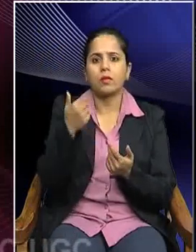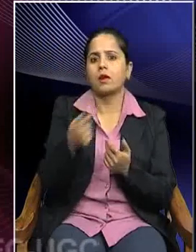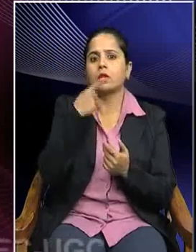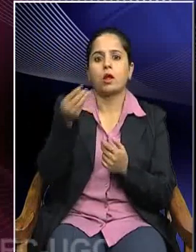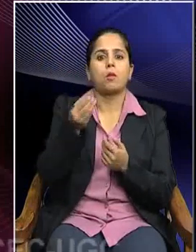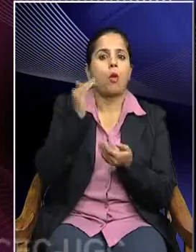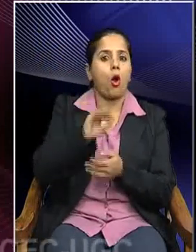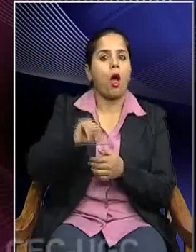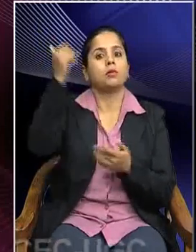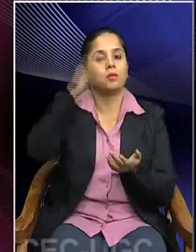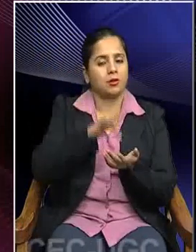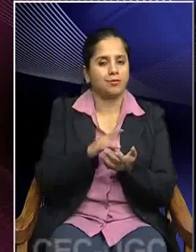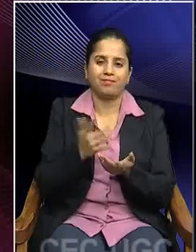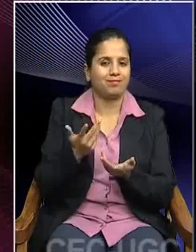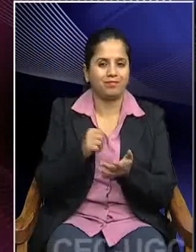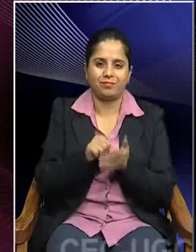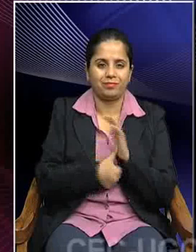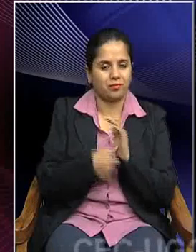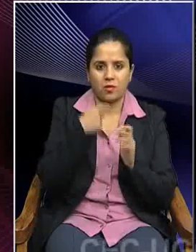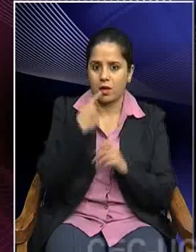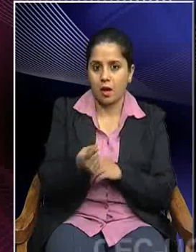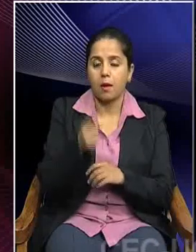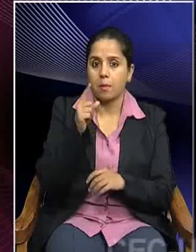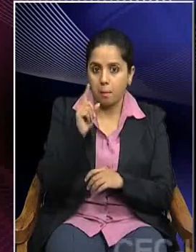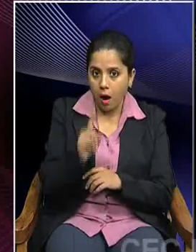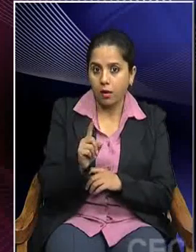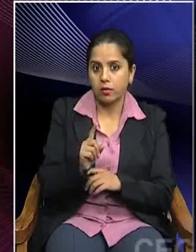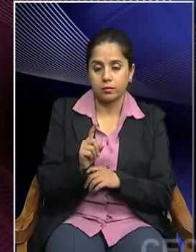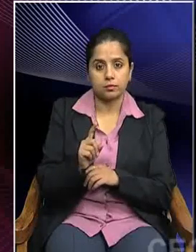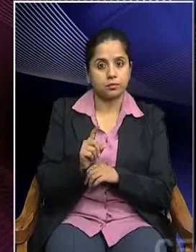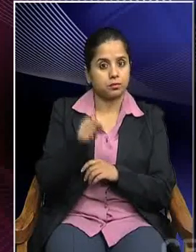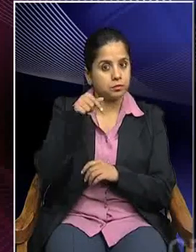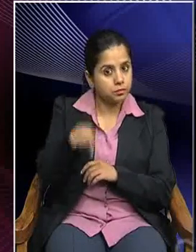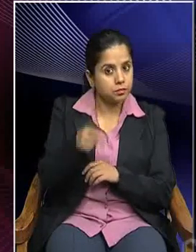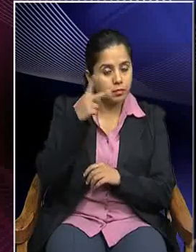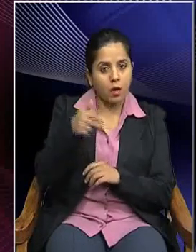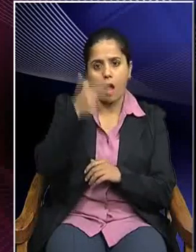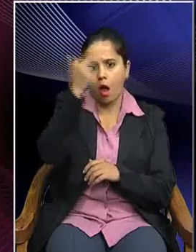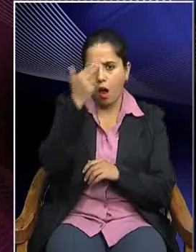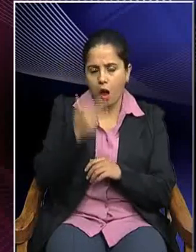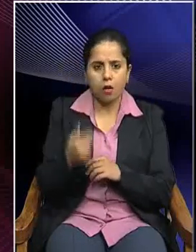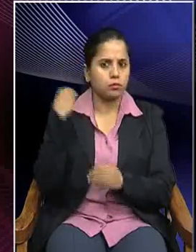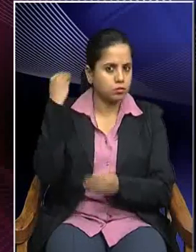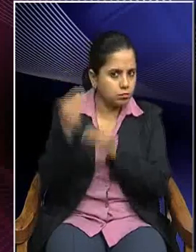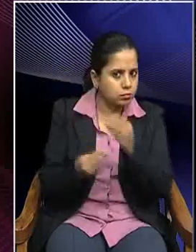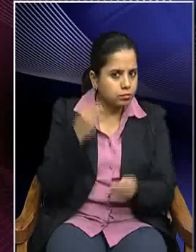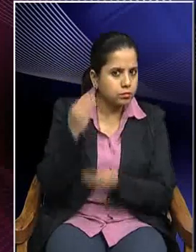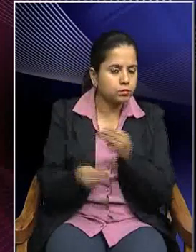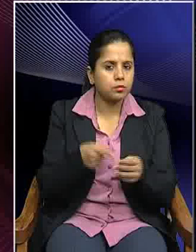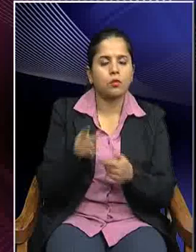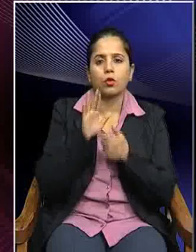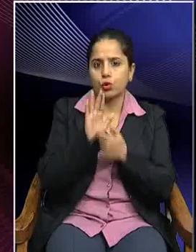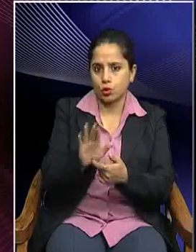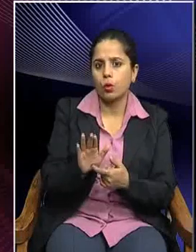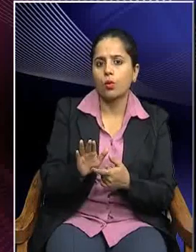born somewhere else, but just that this particular art tradition